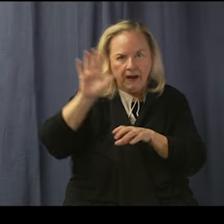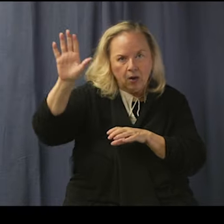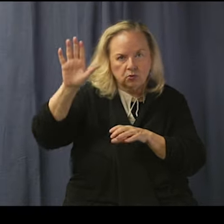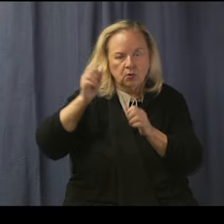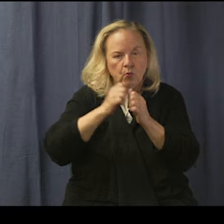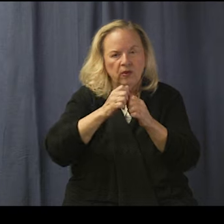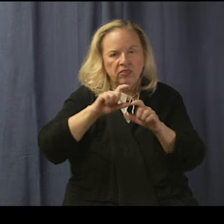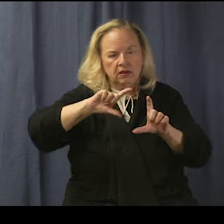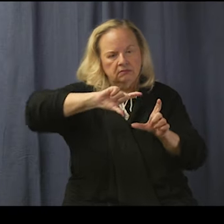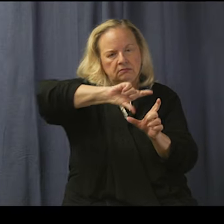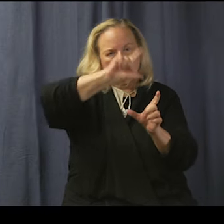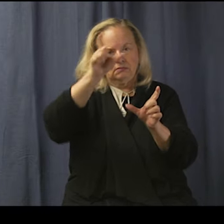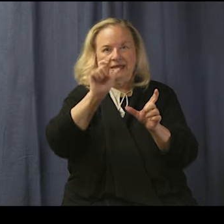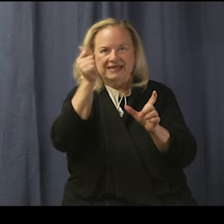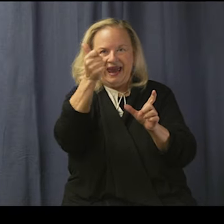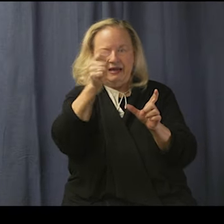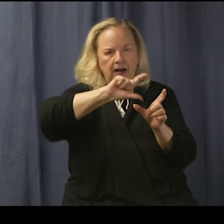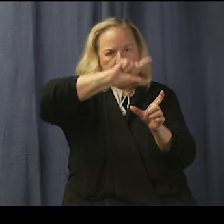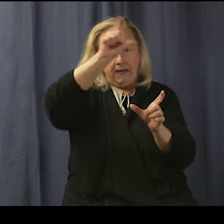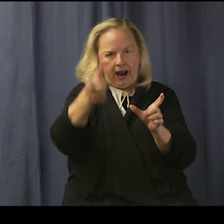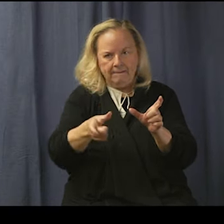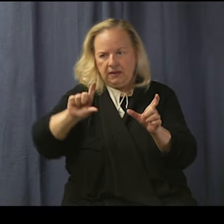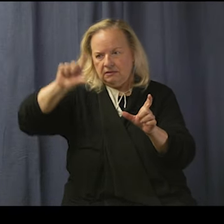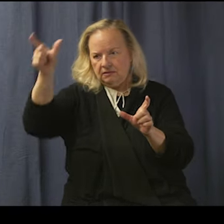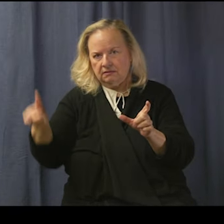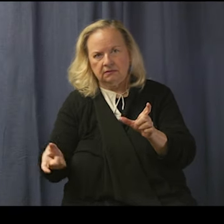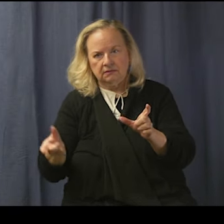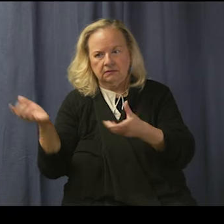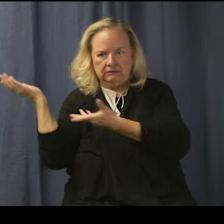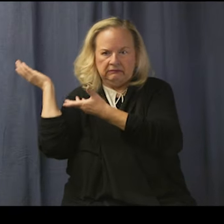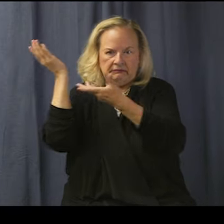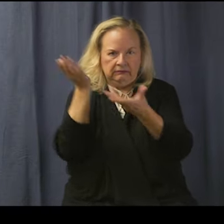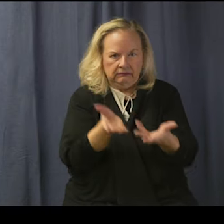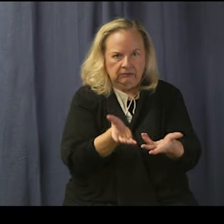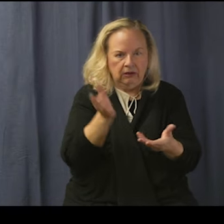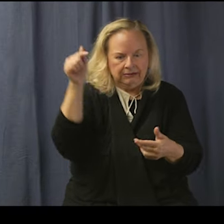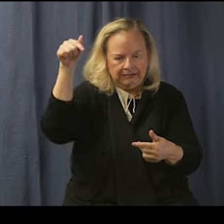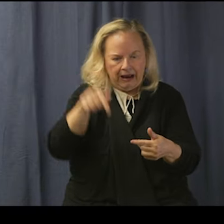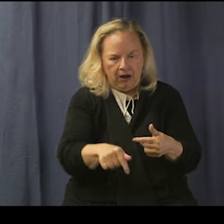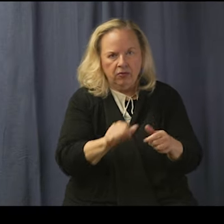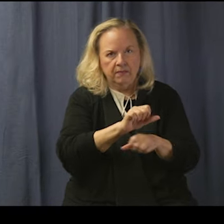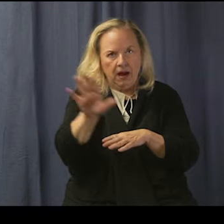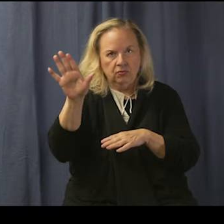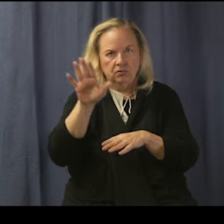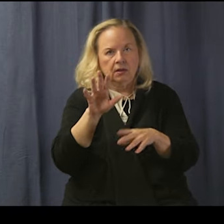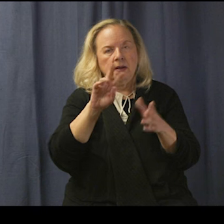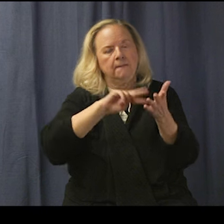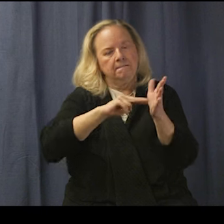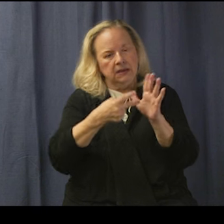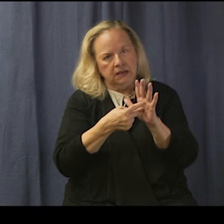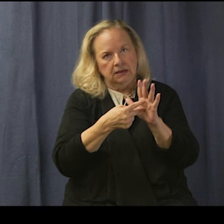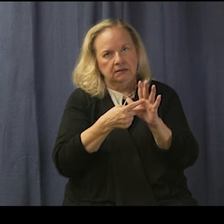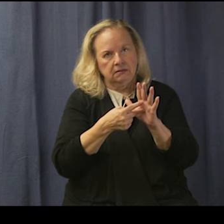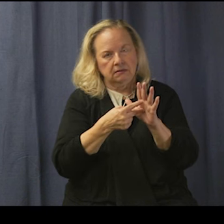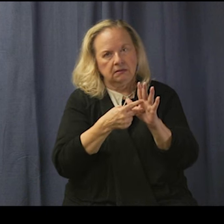happened on this day. So Yom Kippurim means, like I